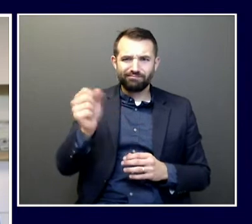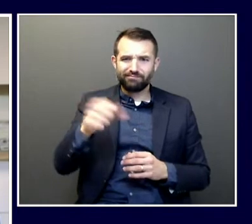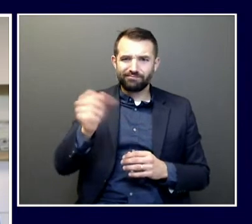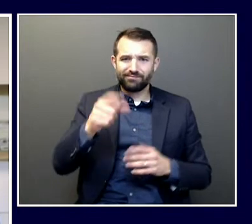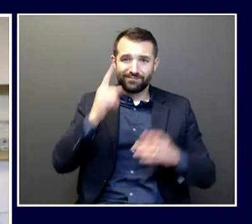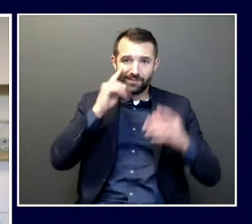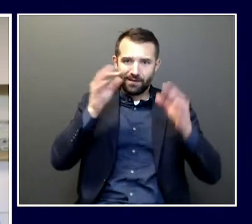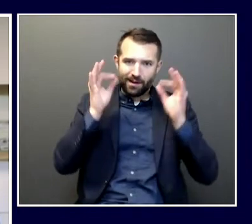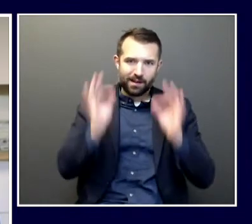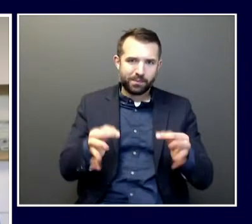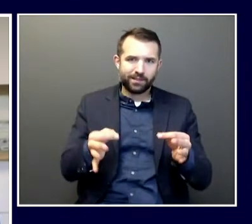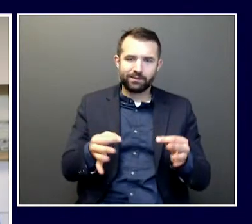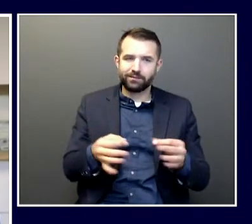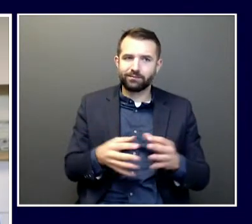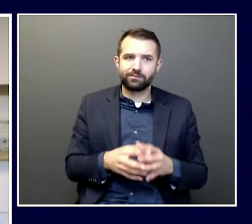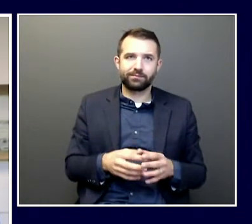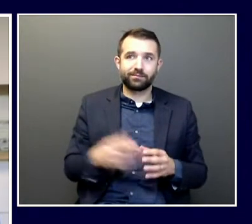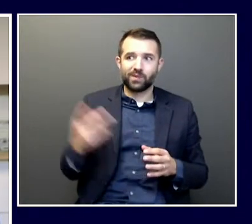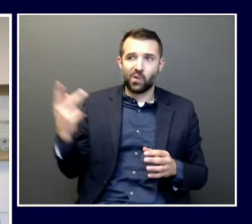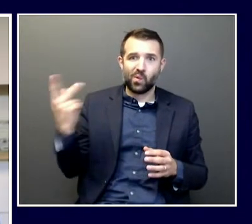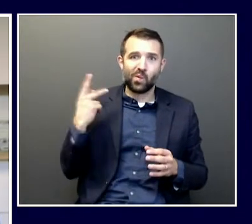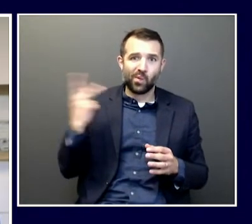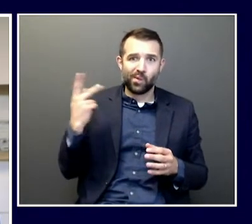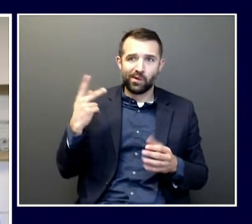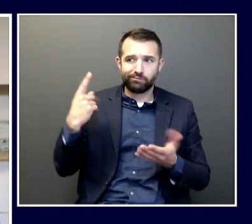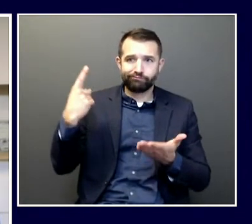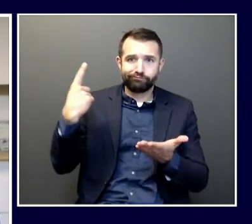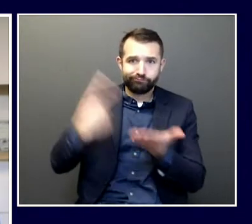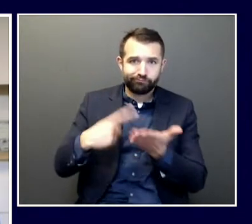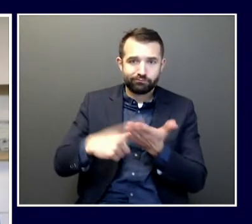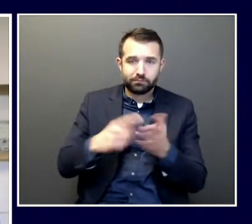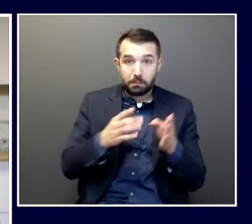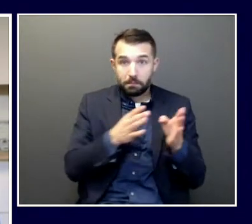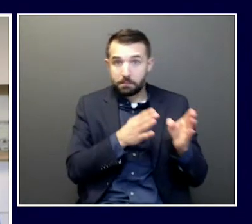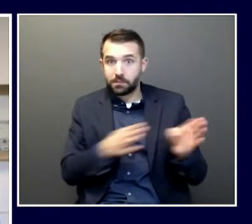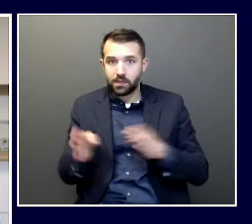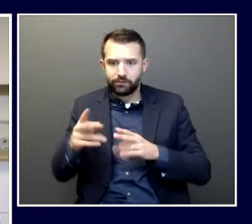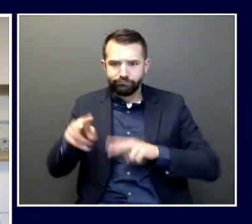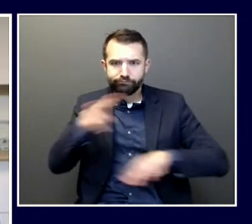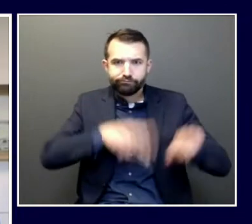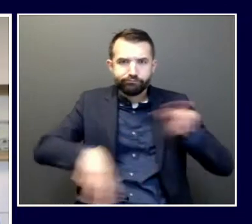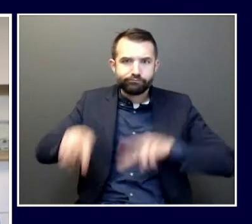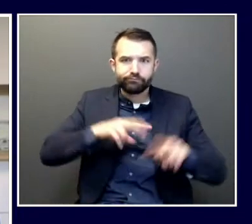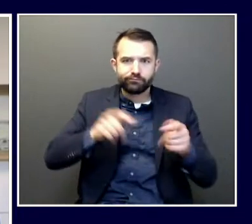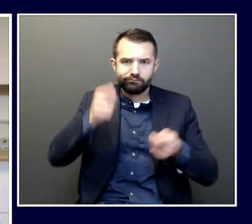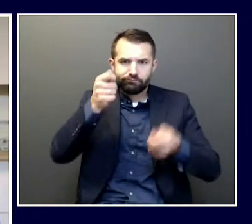a lot of time planning, discussing, dissecting this. I'll